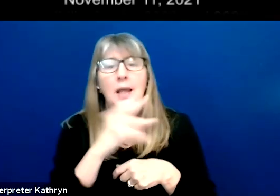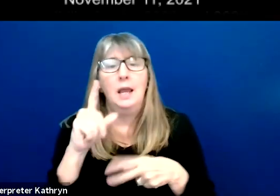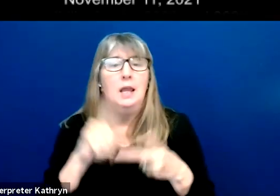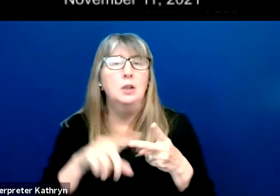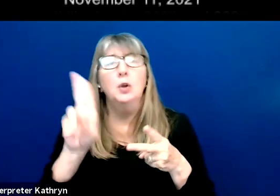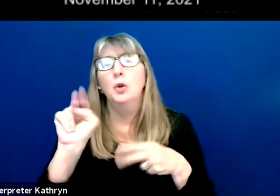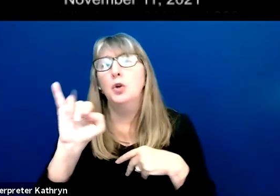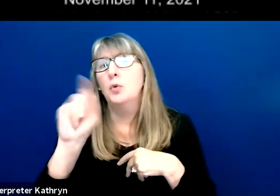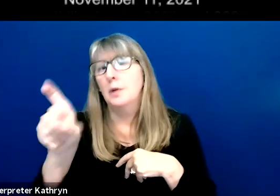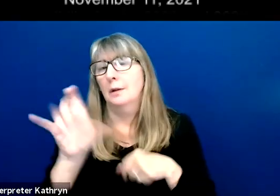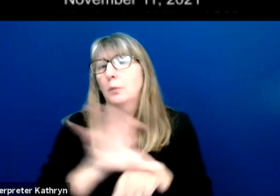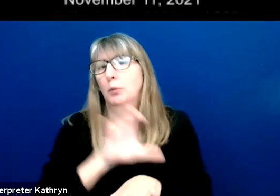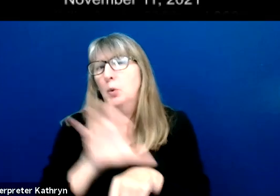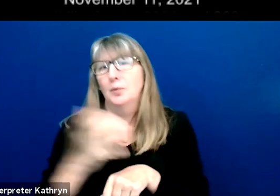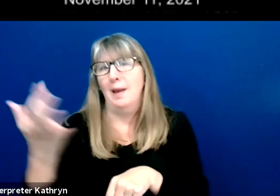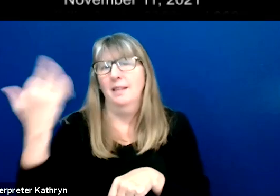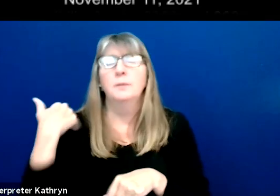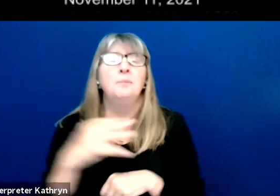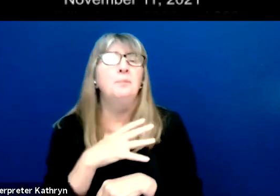time. I had to